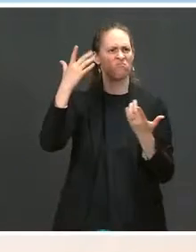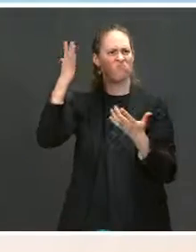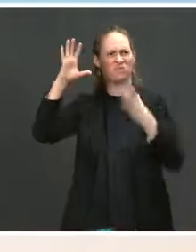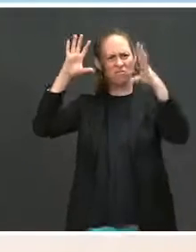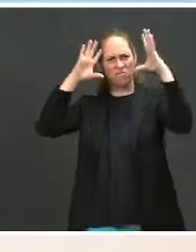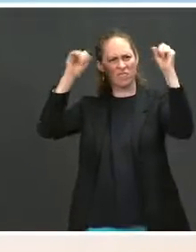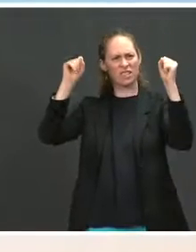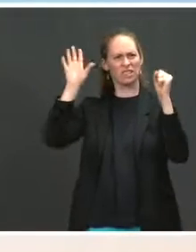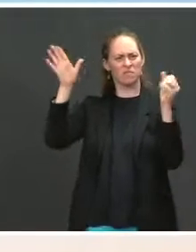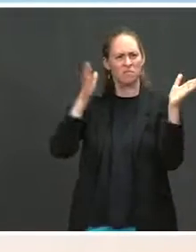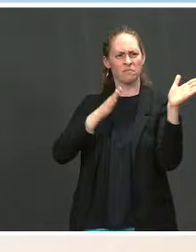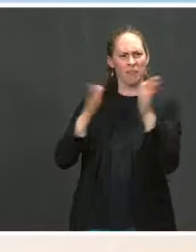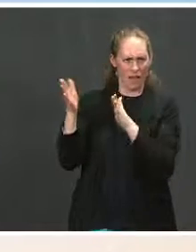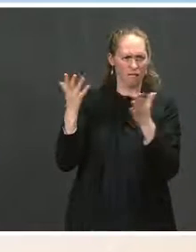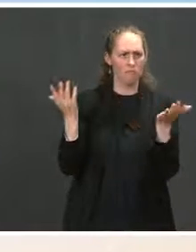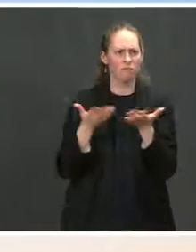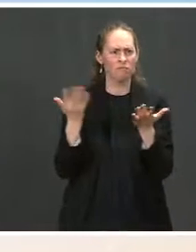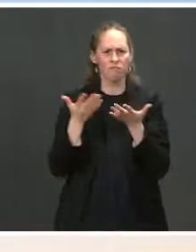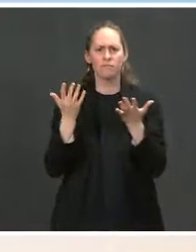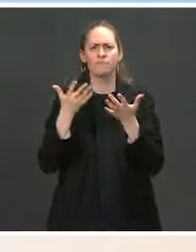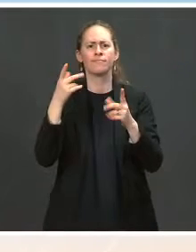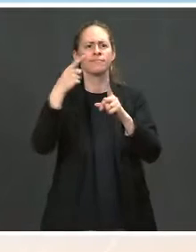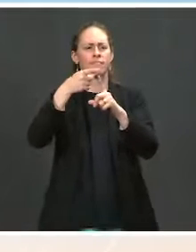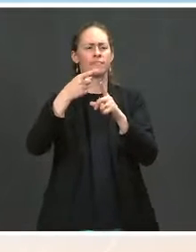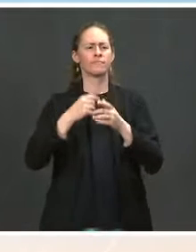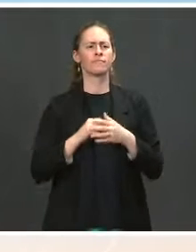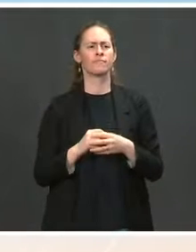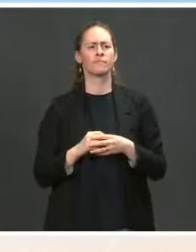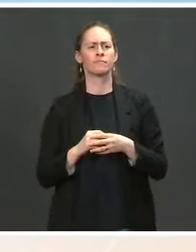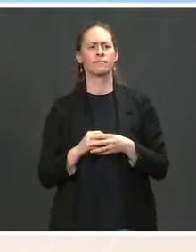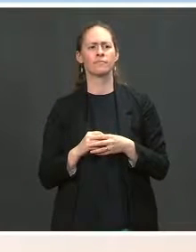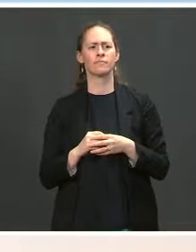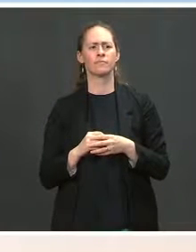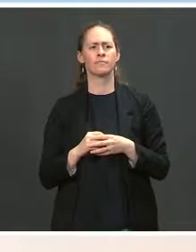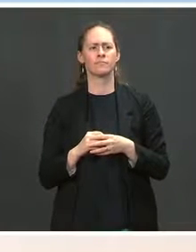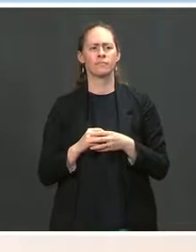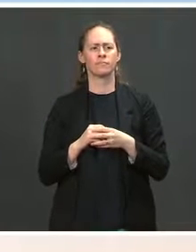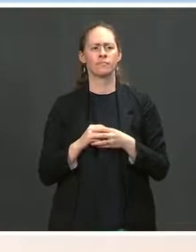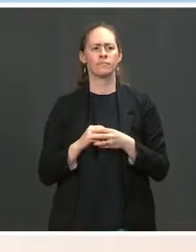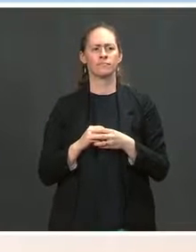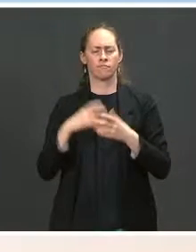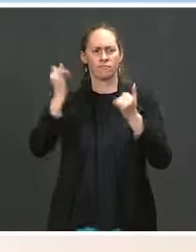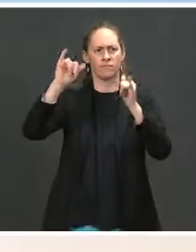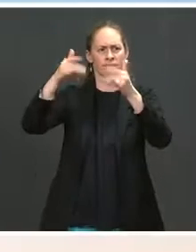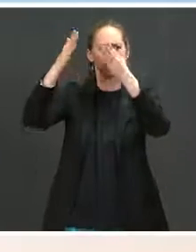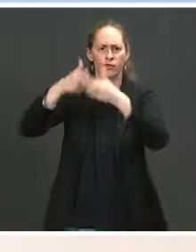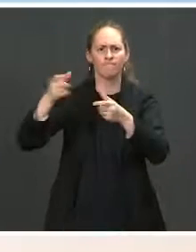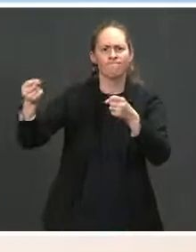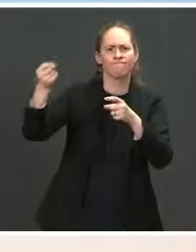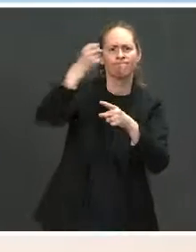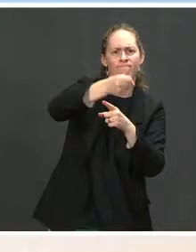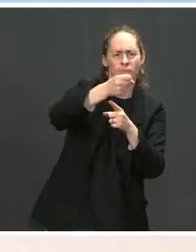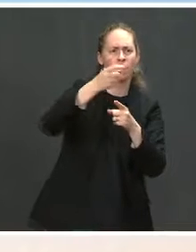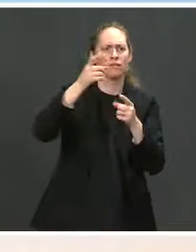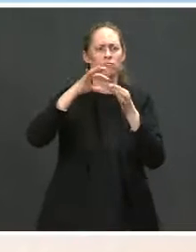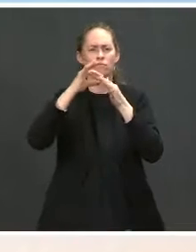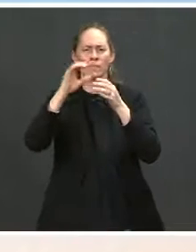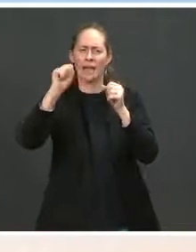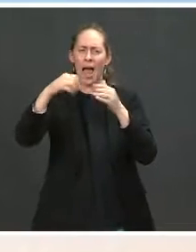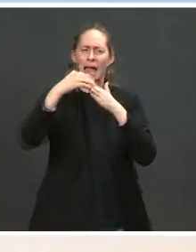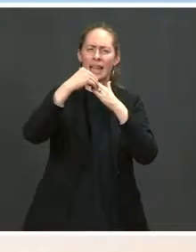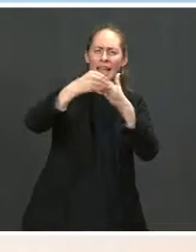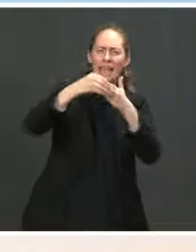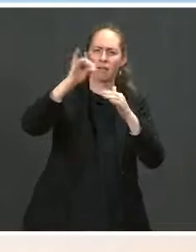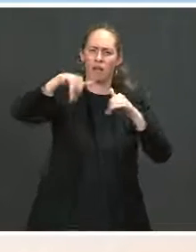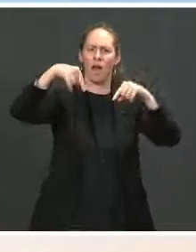Manning, a senior advisor for conservation policy at the National Wildlife Federation, to lead the Bureau. Could you confirm that?